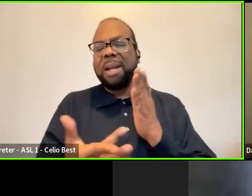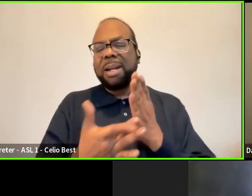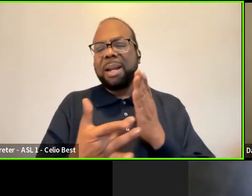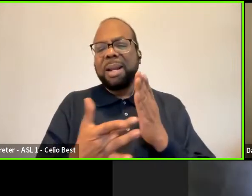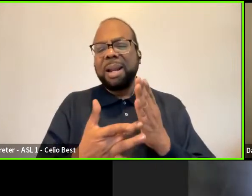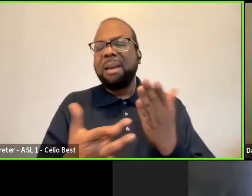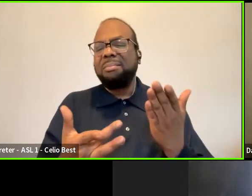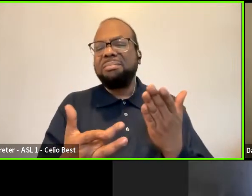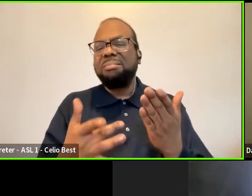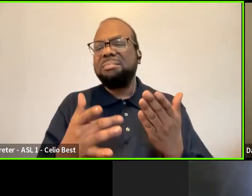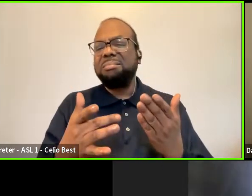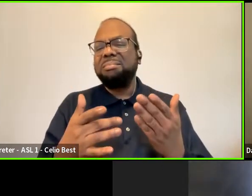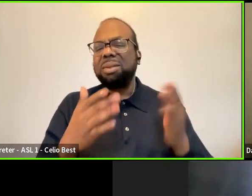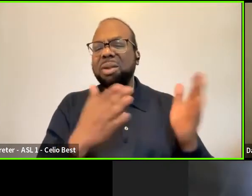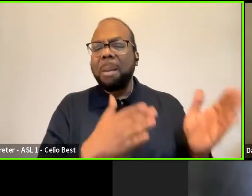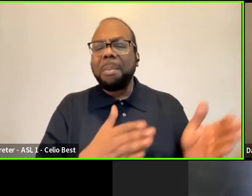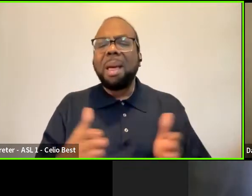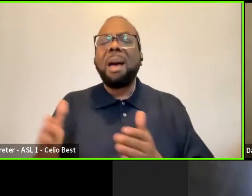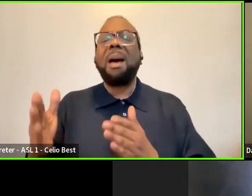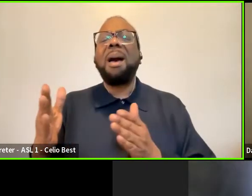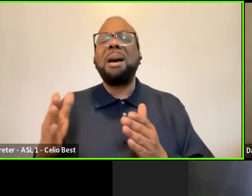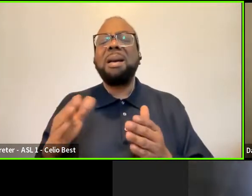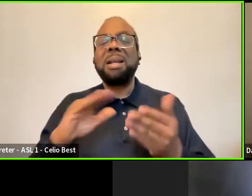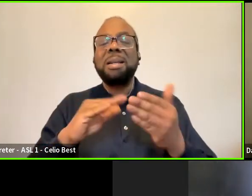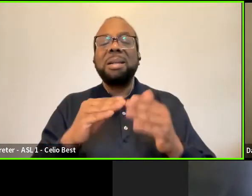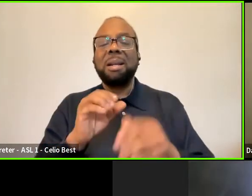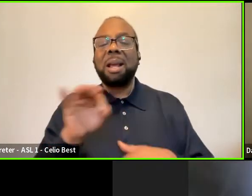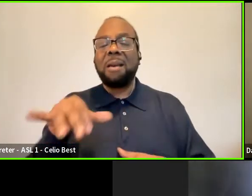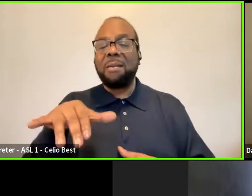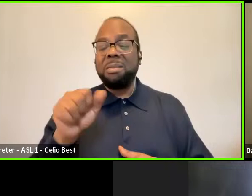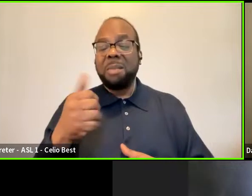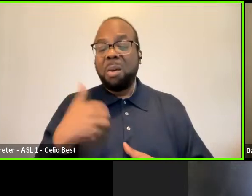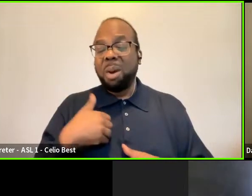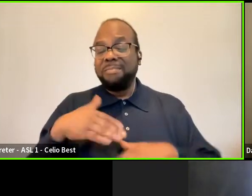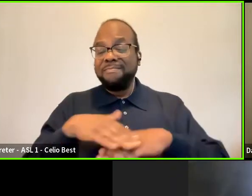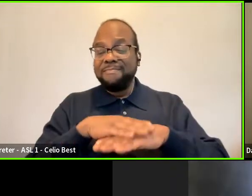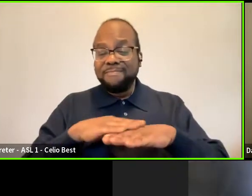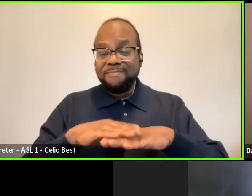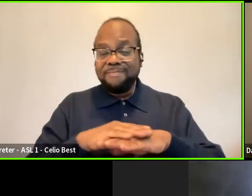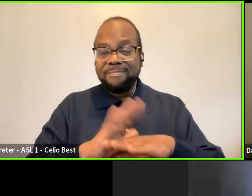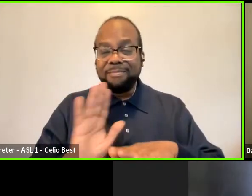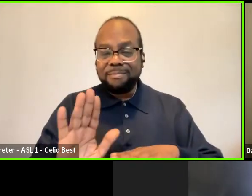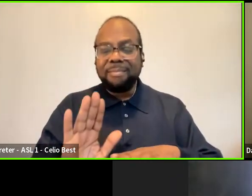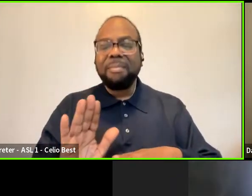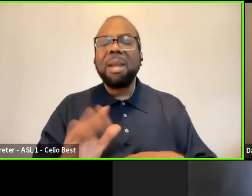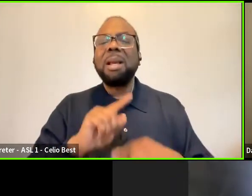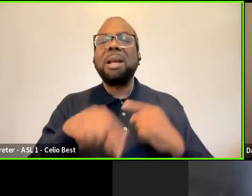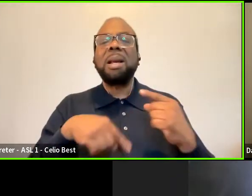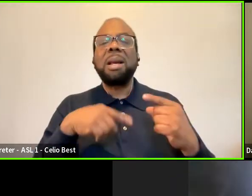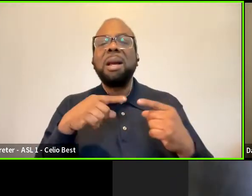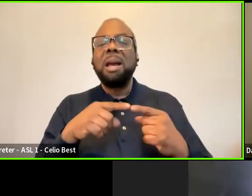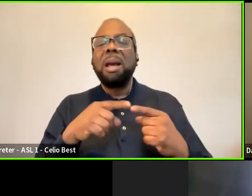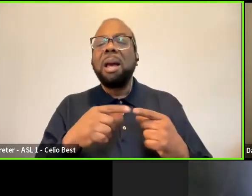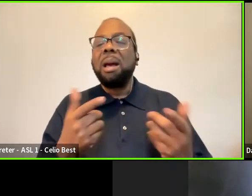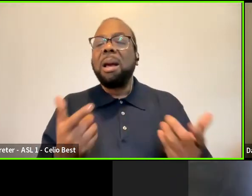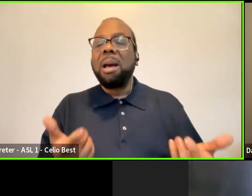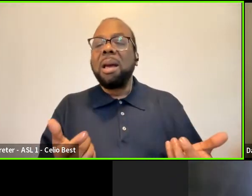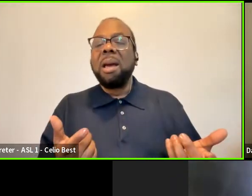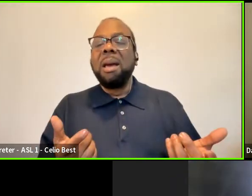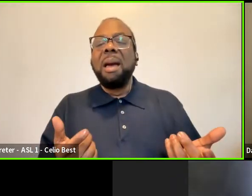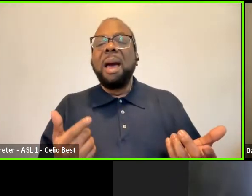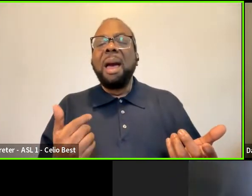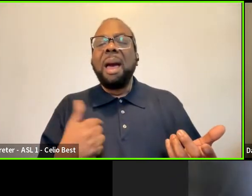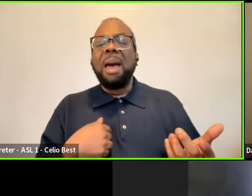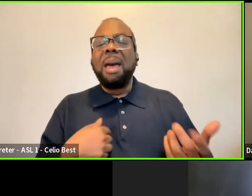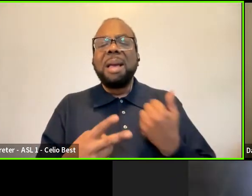plan of City of Guest, and I just want to keep it as basic as possible. It's about Jordan. I saved up